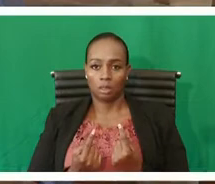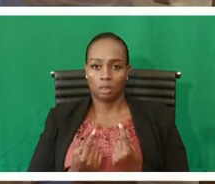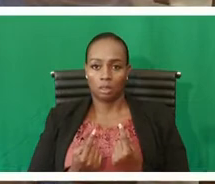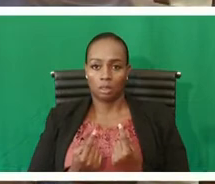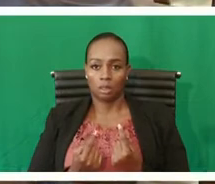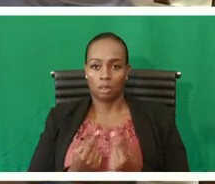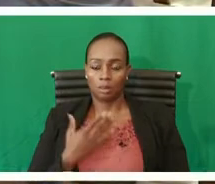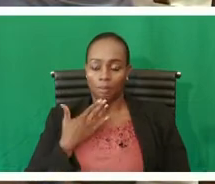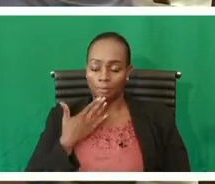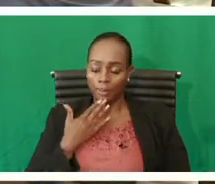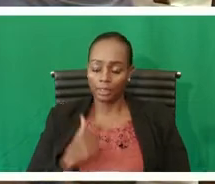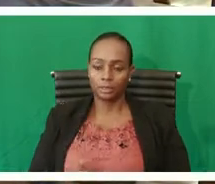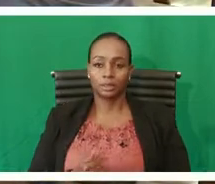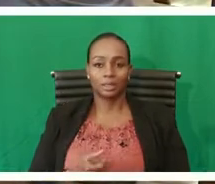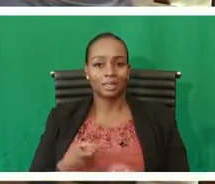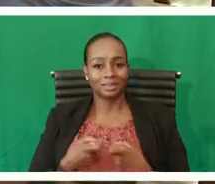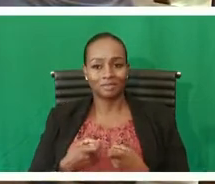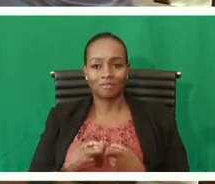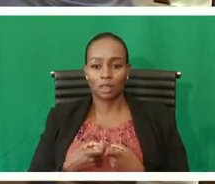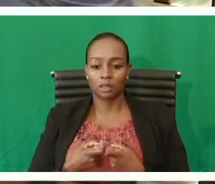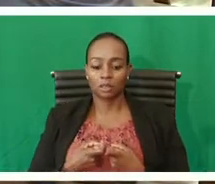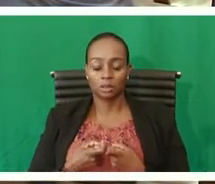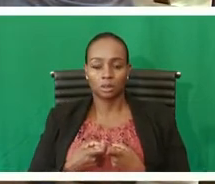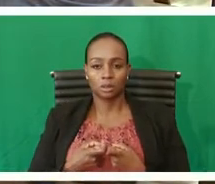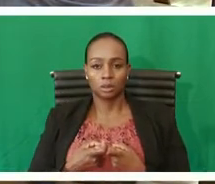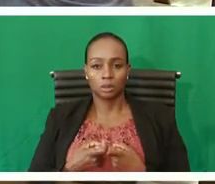Please, let's fight together, members of parliament,